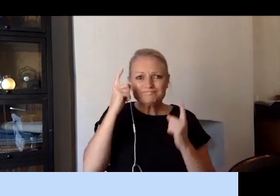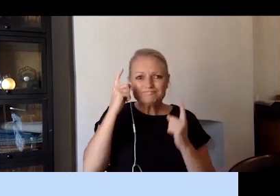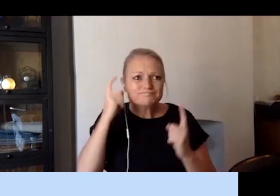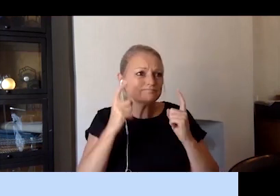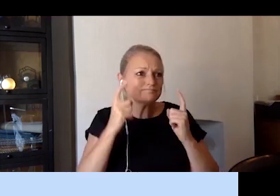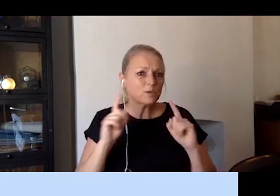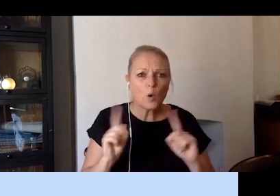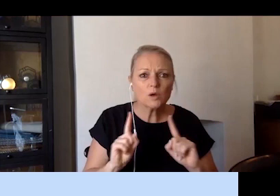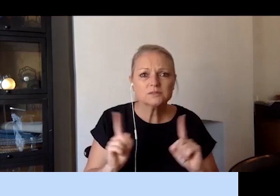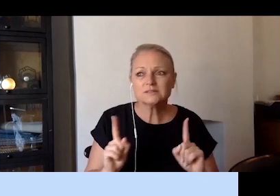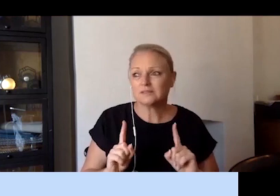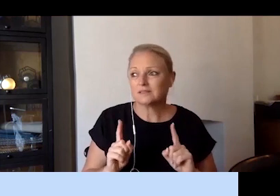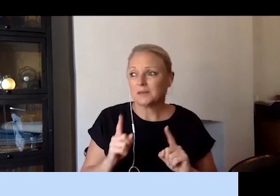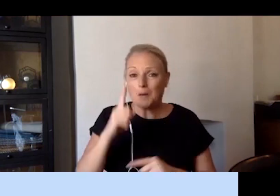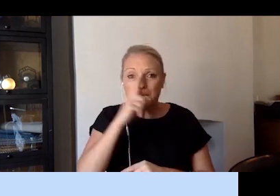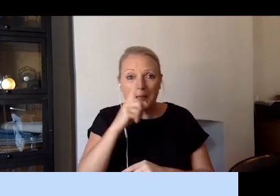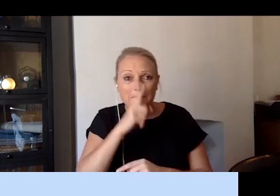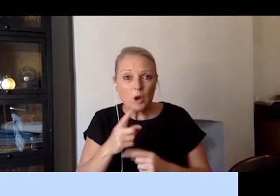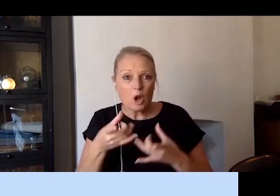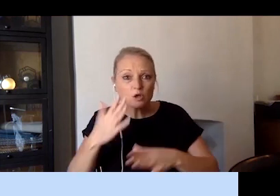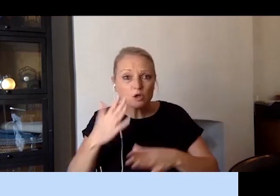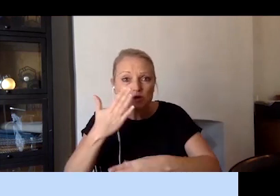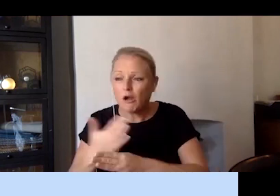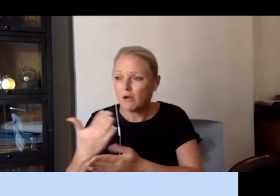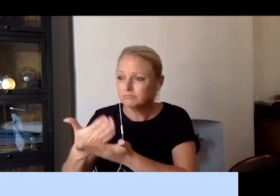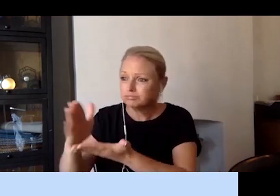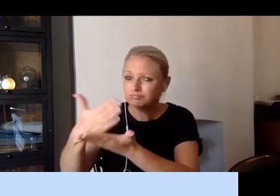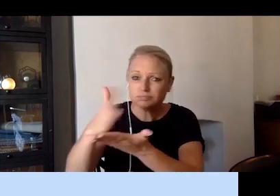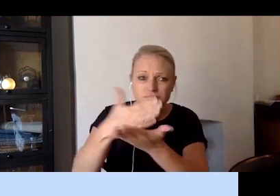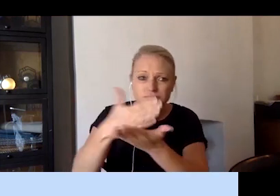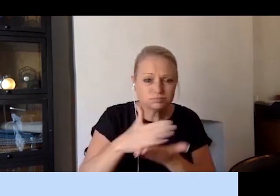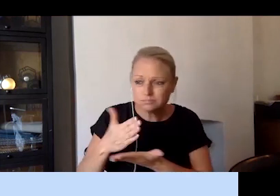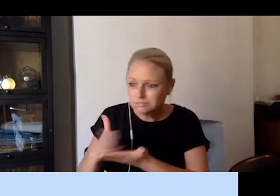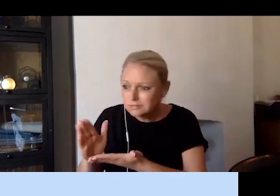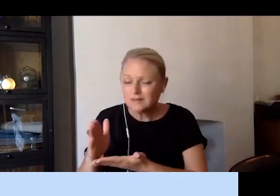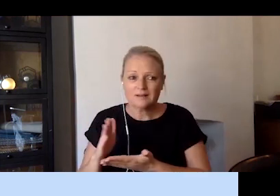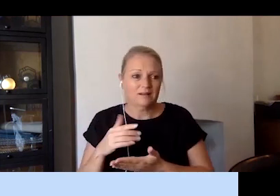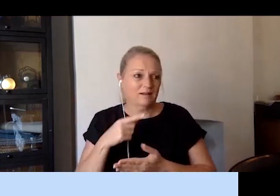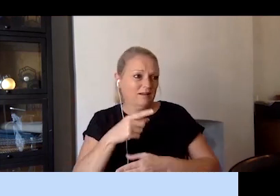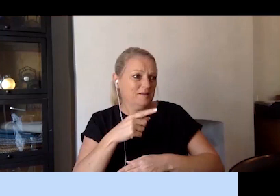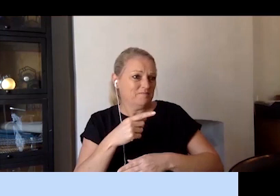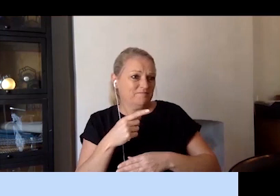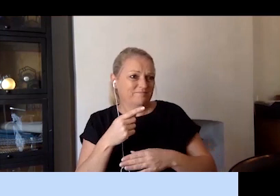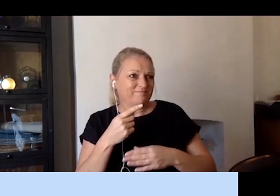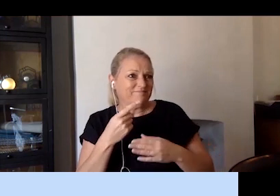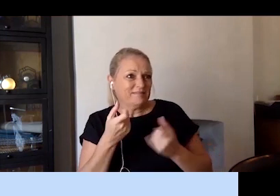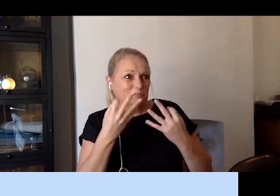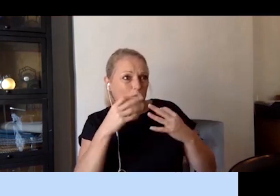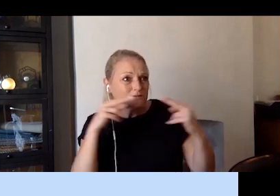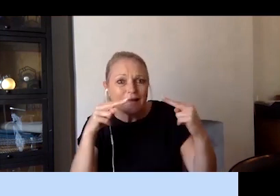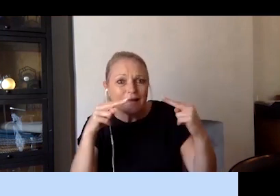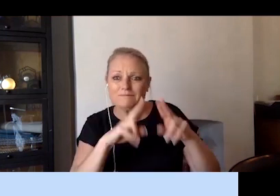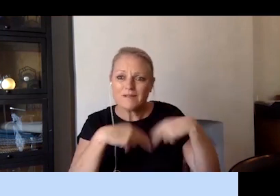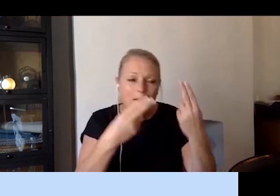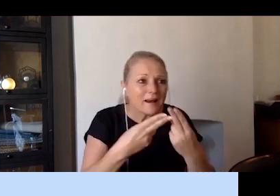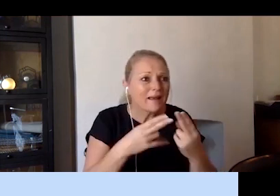lost work, disruption to how we would normally work, less physical time with our family and friends, some social